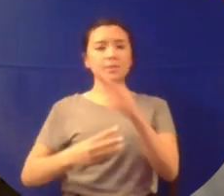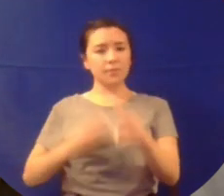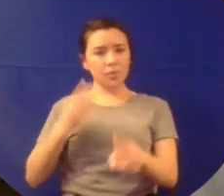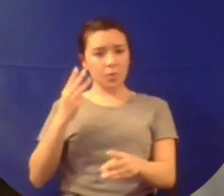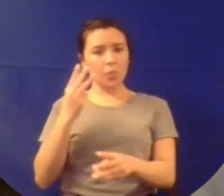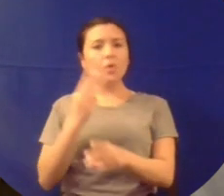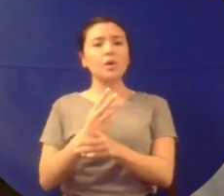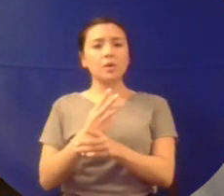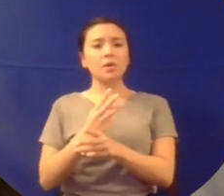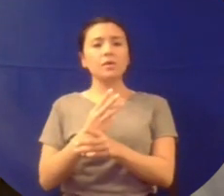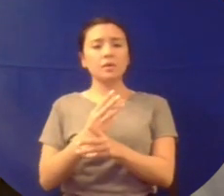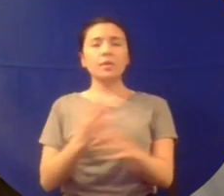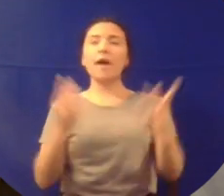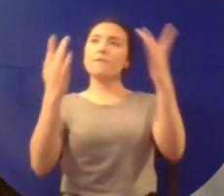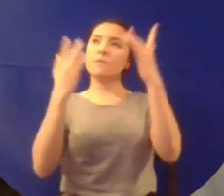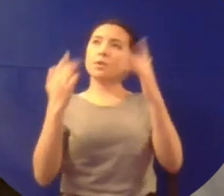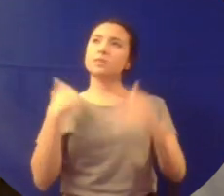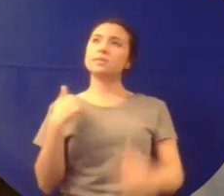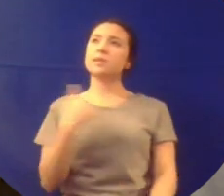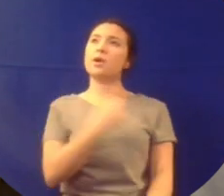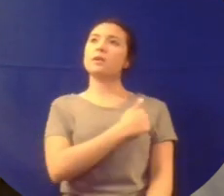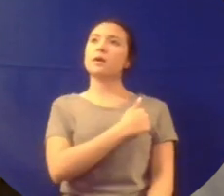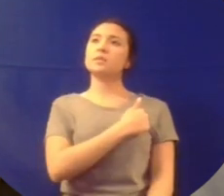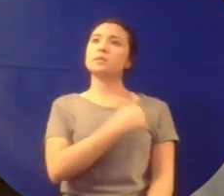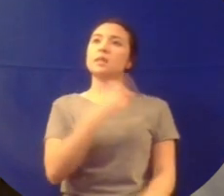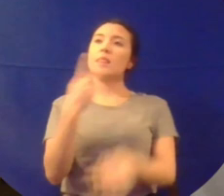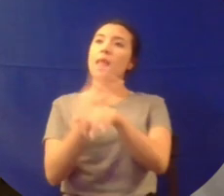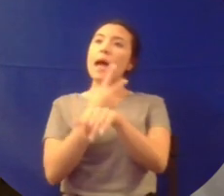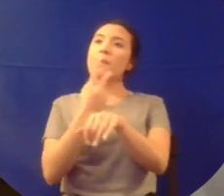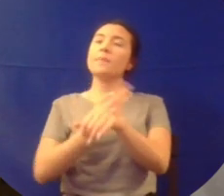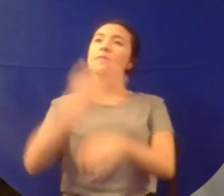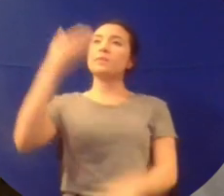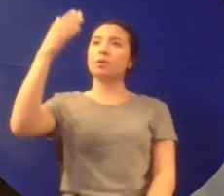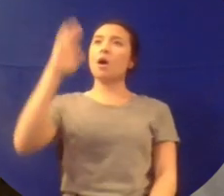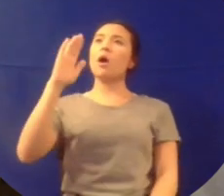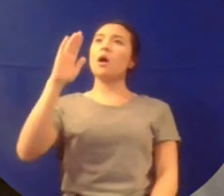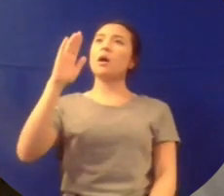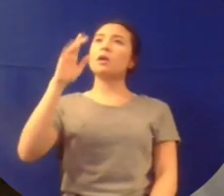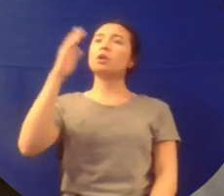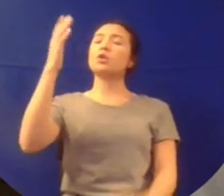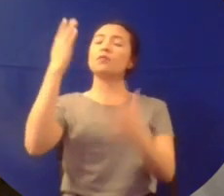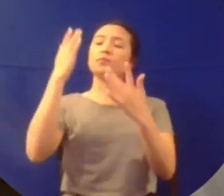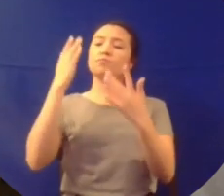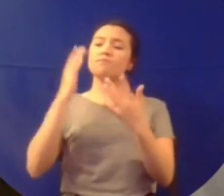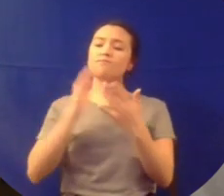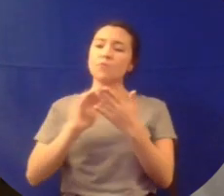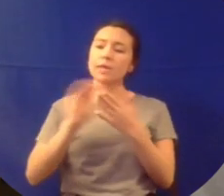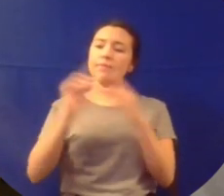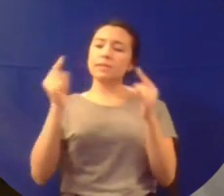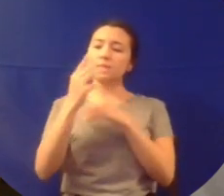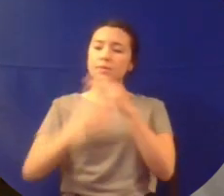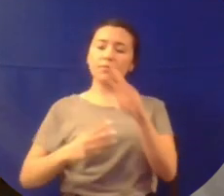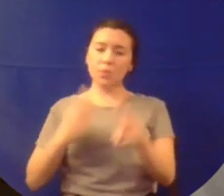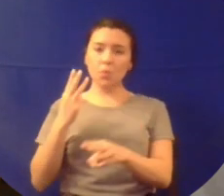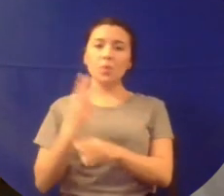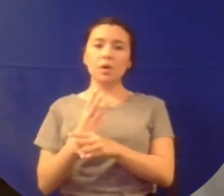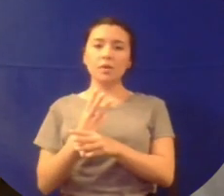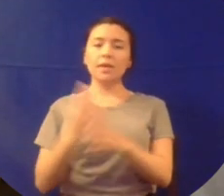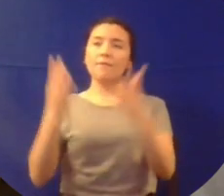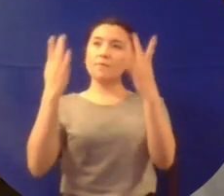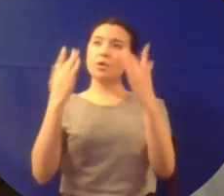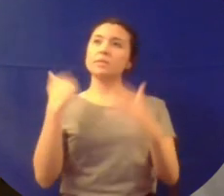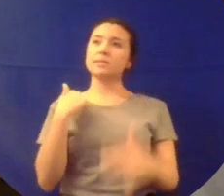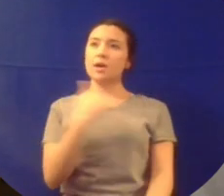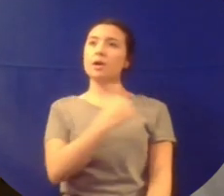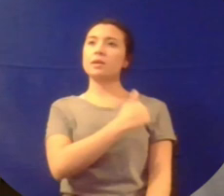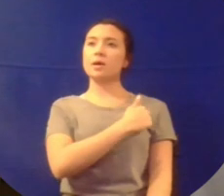Lamb of God, you take away the sins of the world. Have mercy on us. Lamb of God,